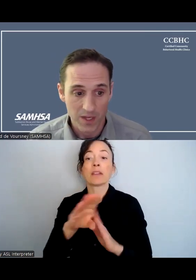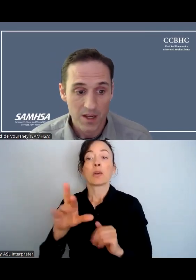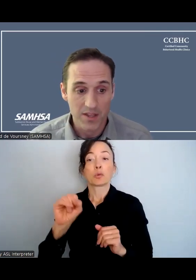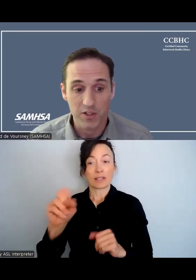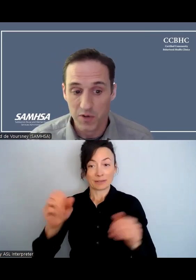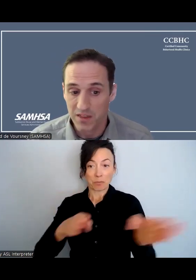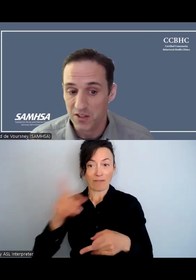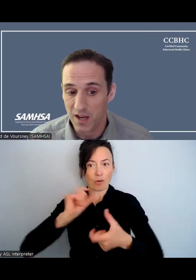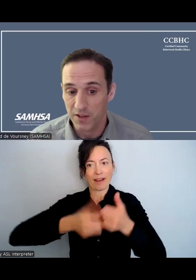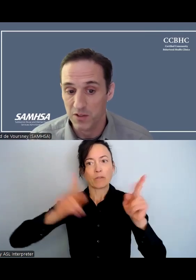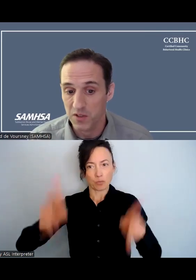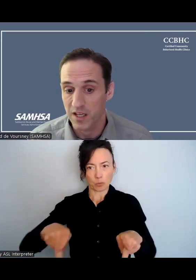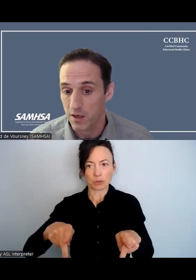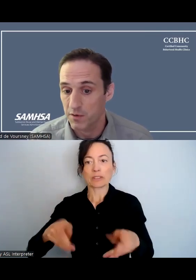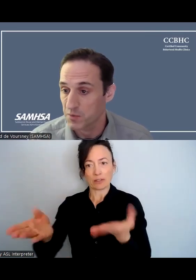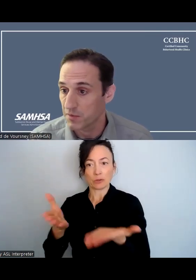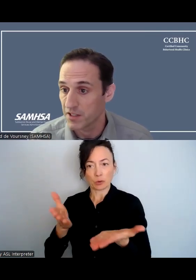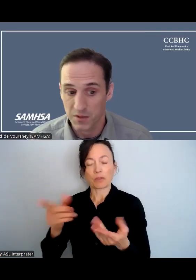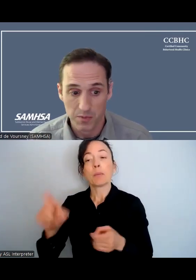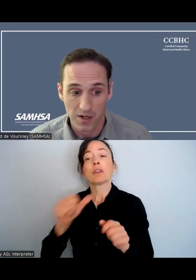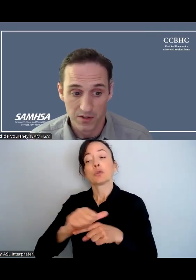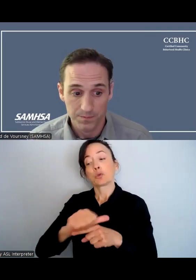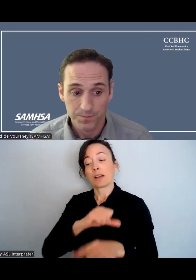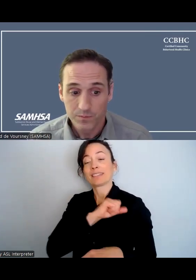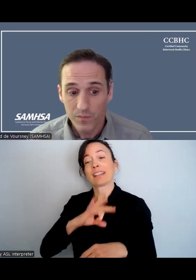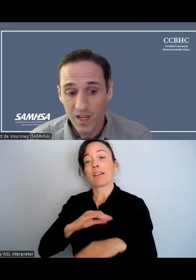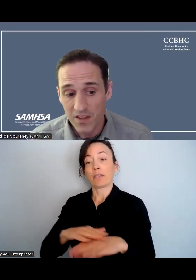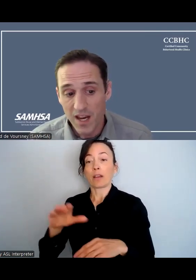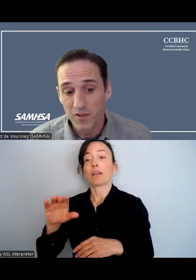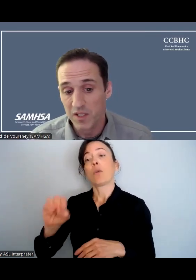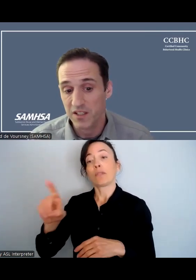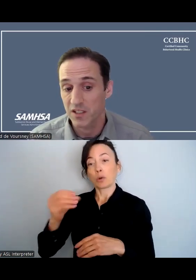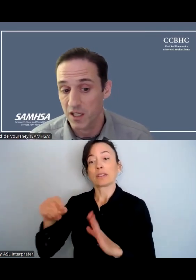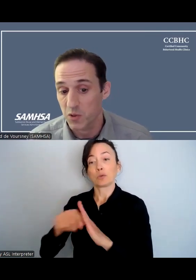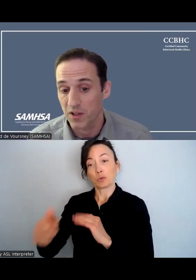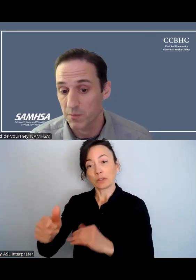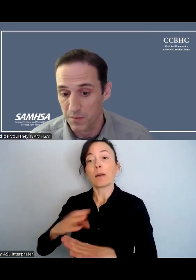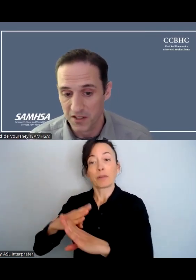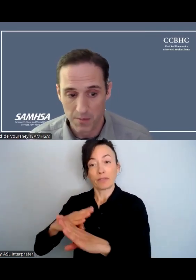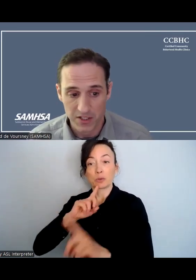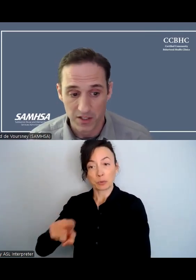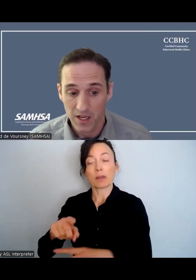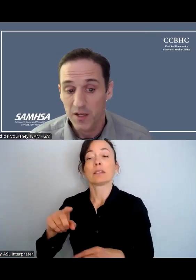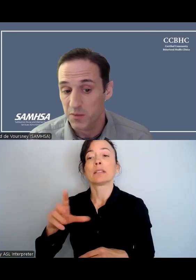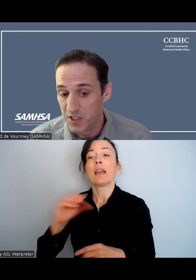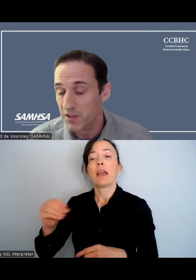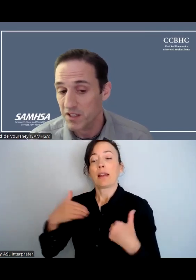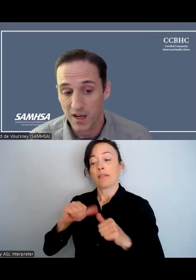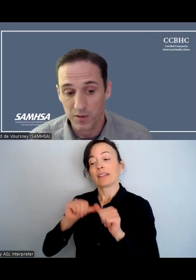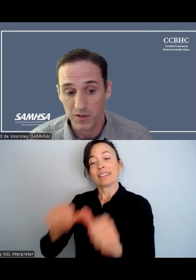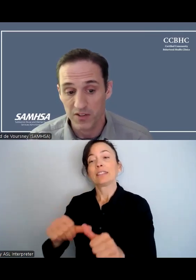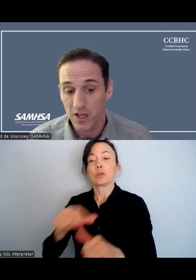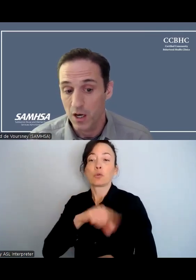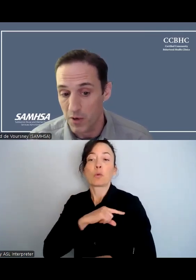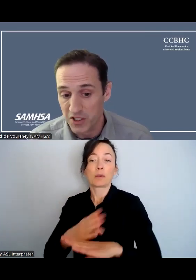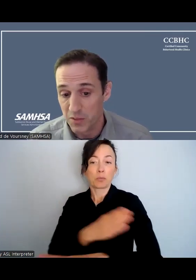serve. They have to train their staff on suicide and overdose prevention response. And then they have to engage in continuous quality improvement, as I mentioned. Specifically, they